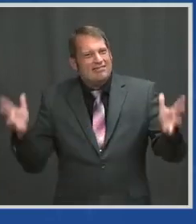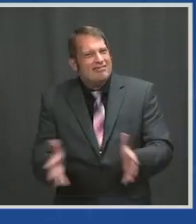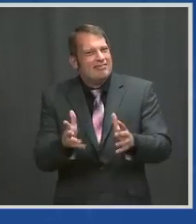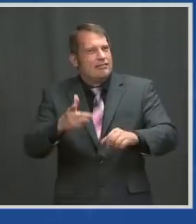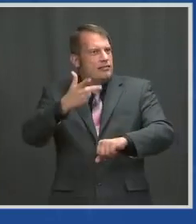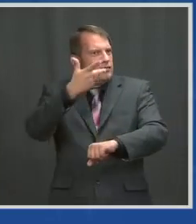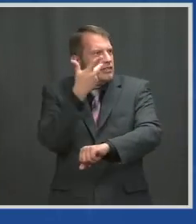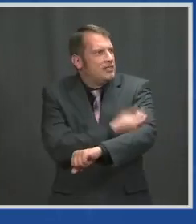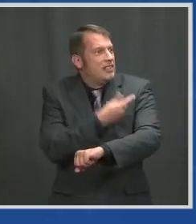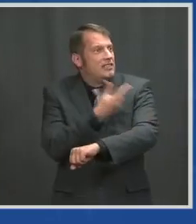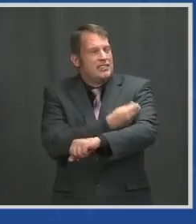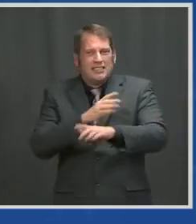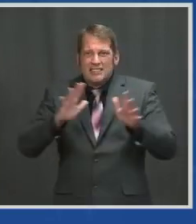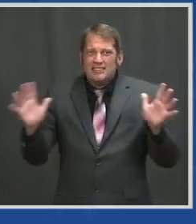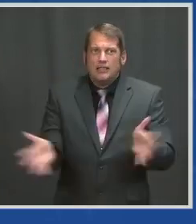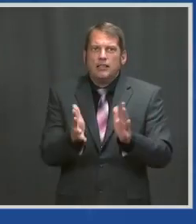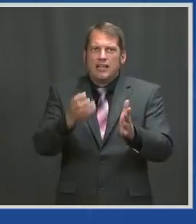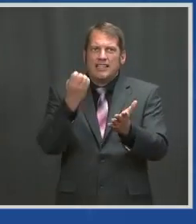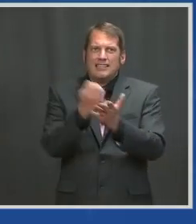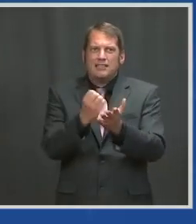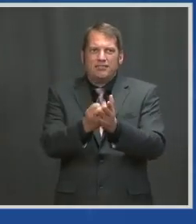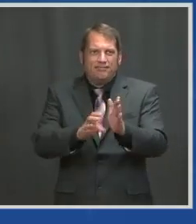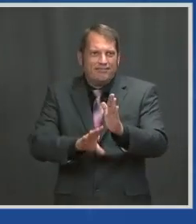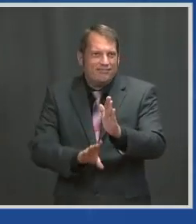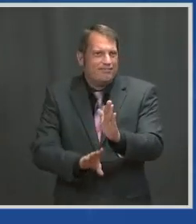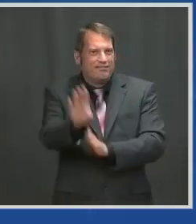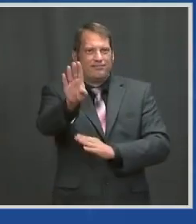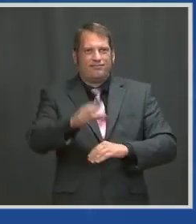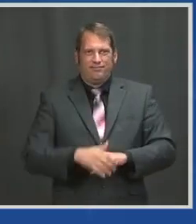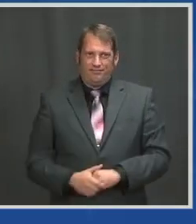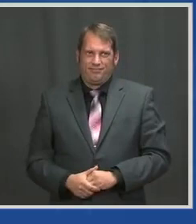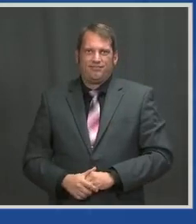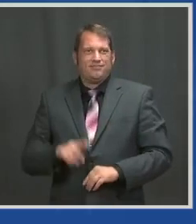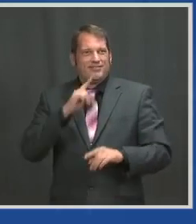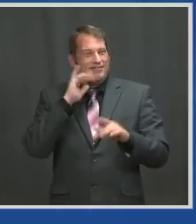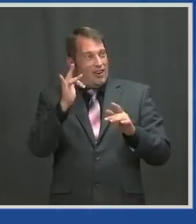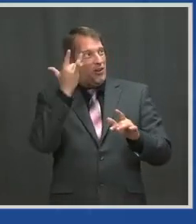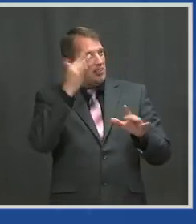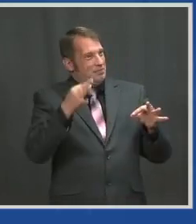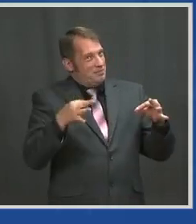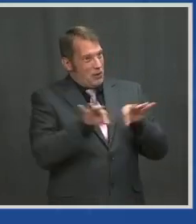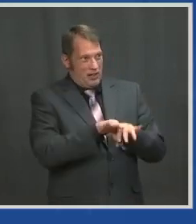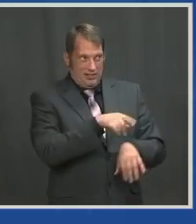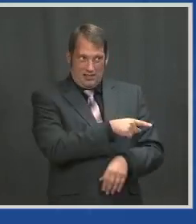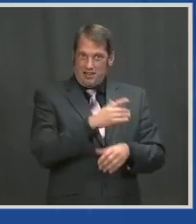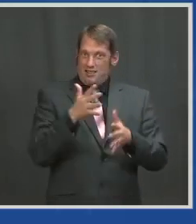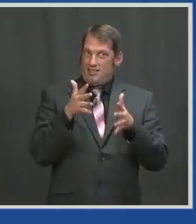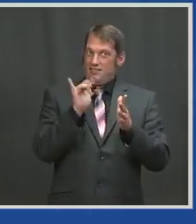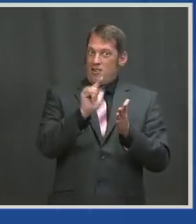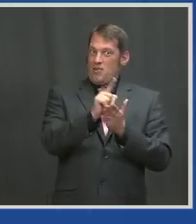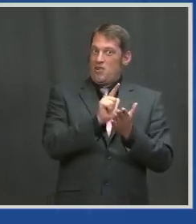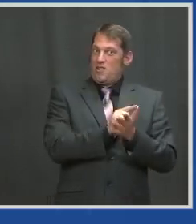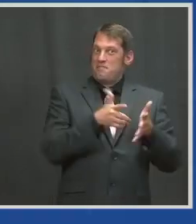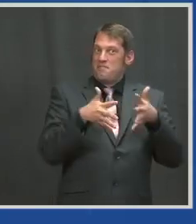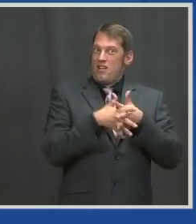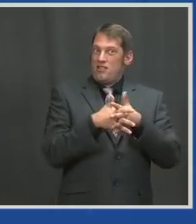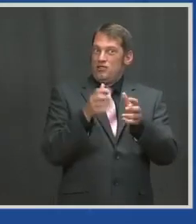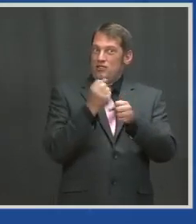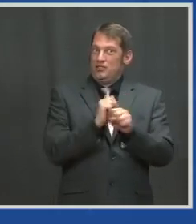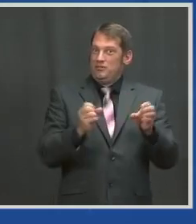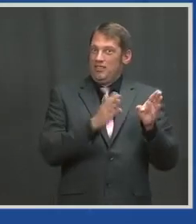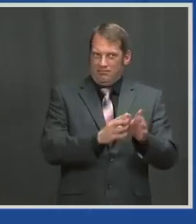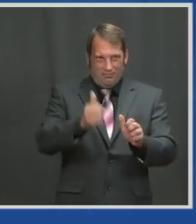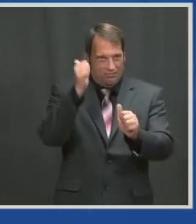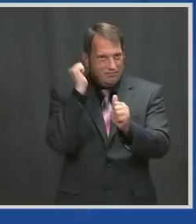pass the American Rescue Plan. And again, the American Rescue Plan was for the whole year. It plays